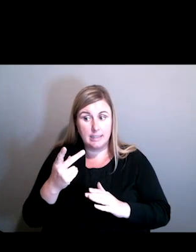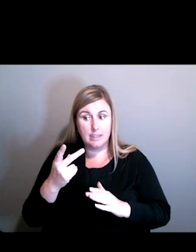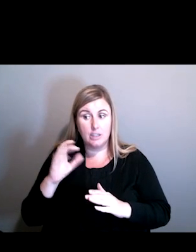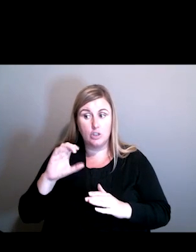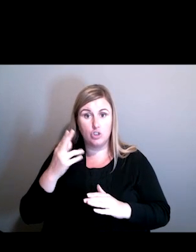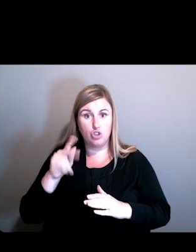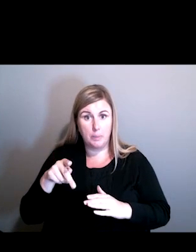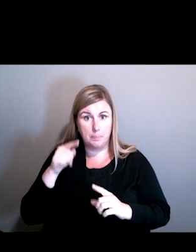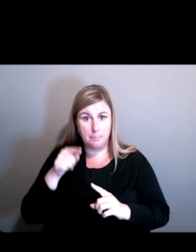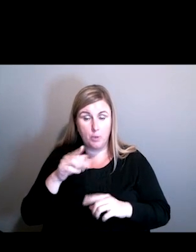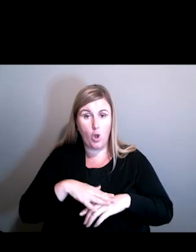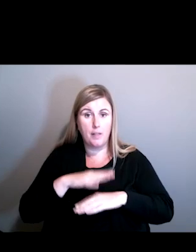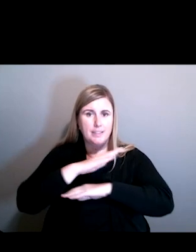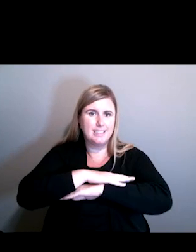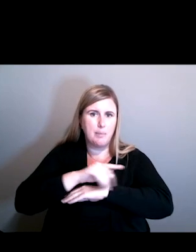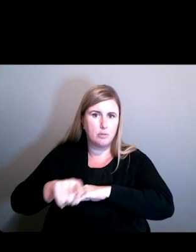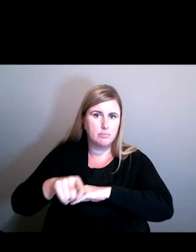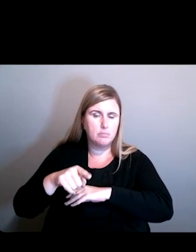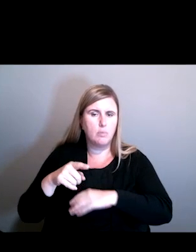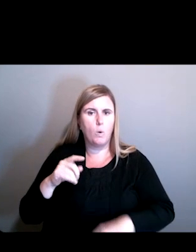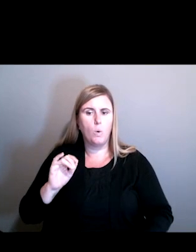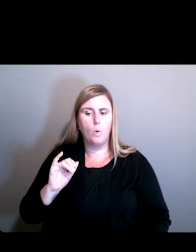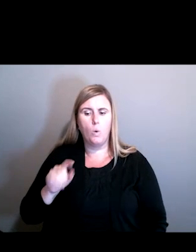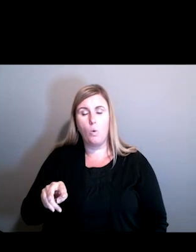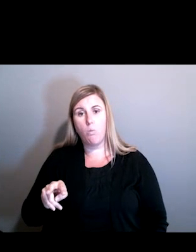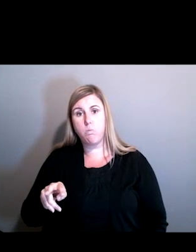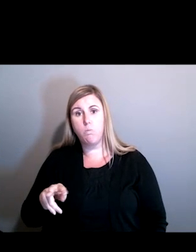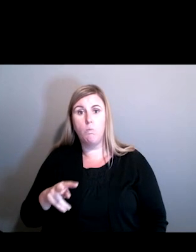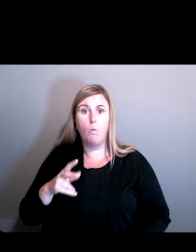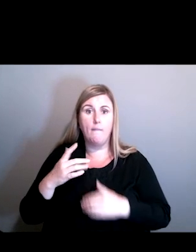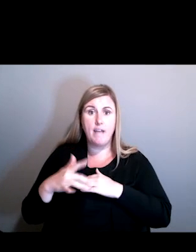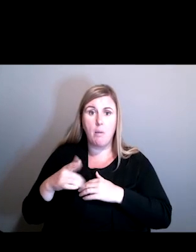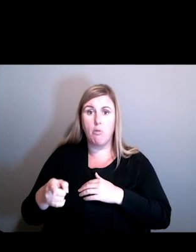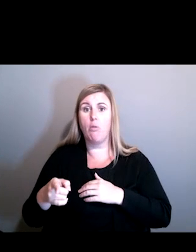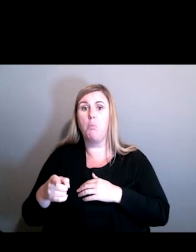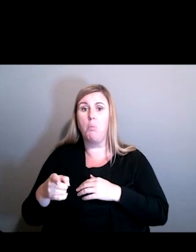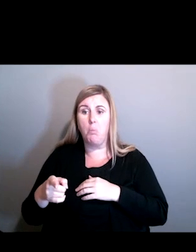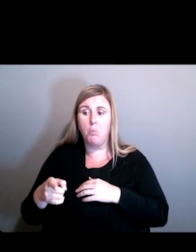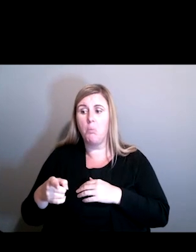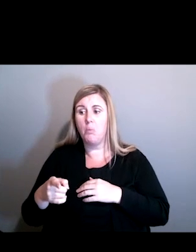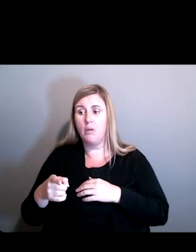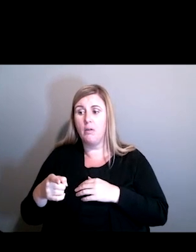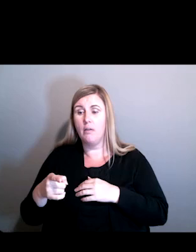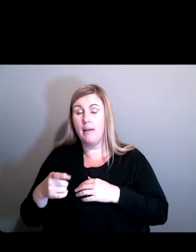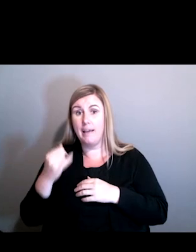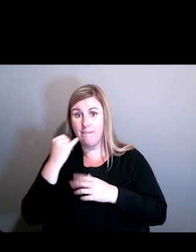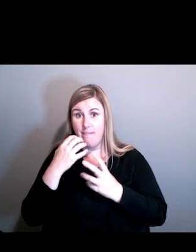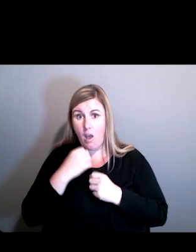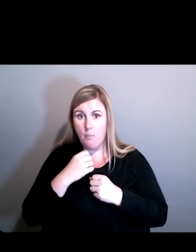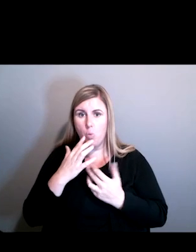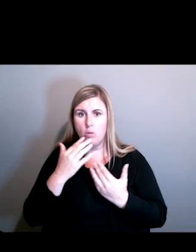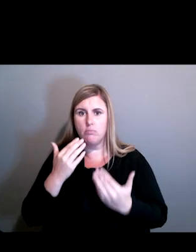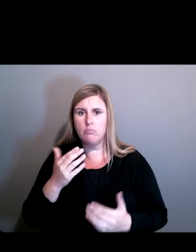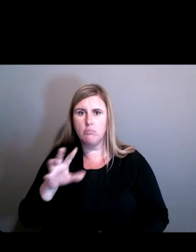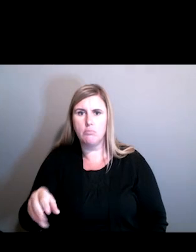see the chip on the table, it might show that it is available. And if it's valuable, then the learner